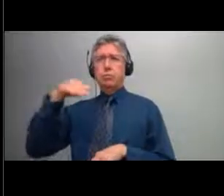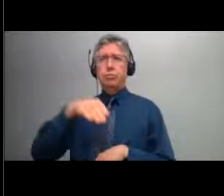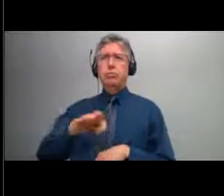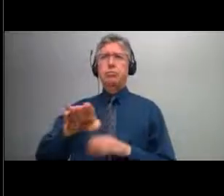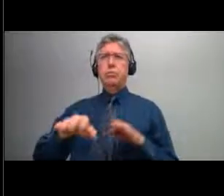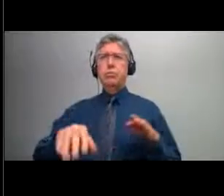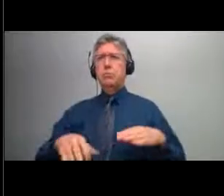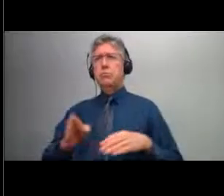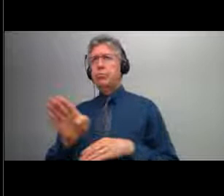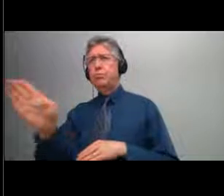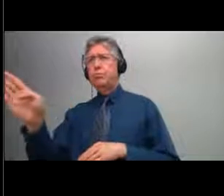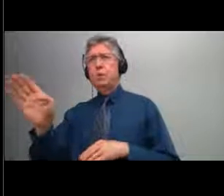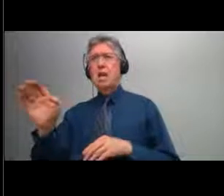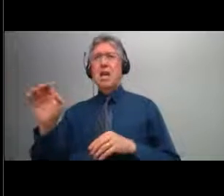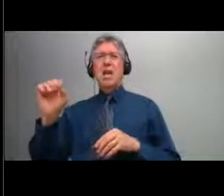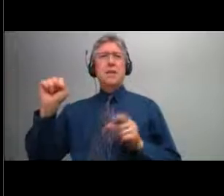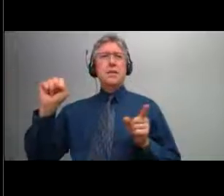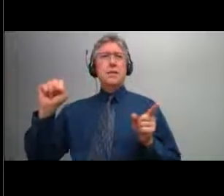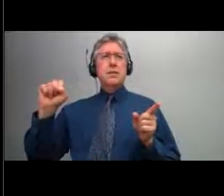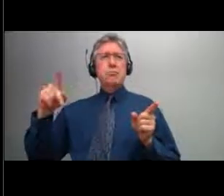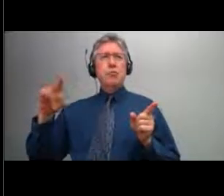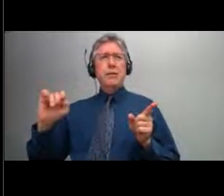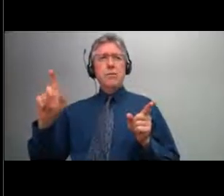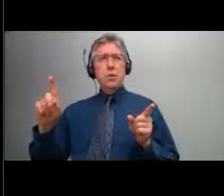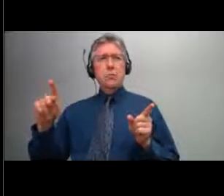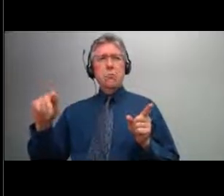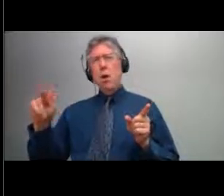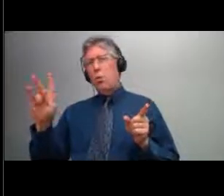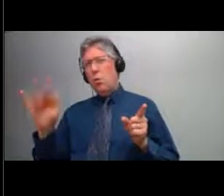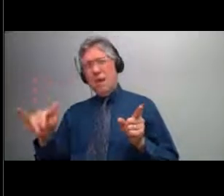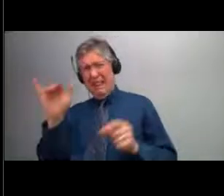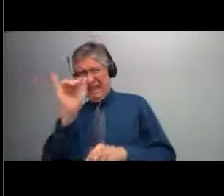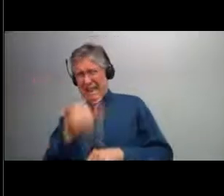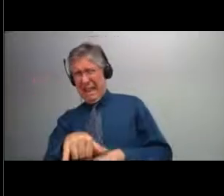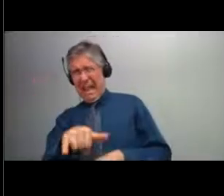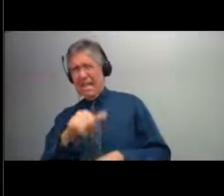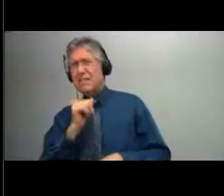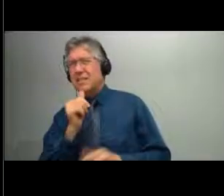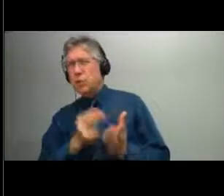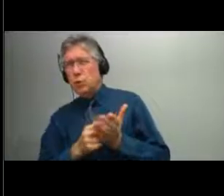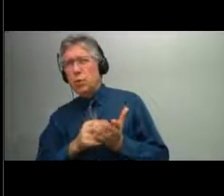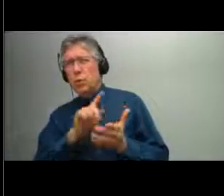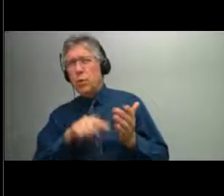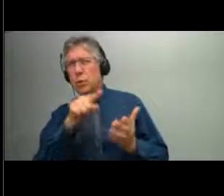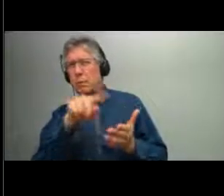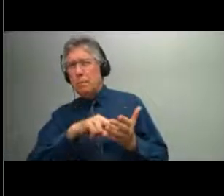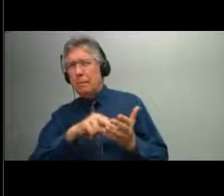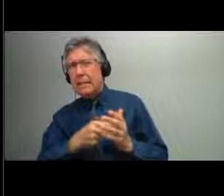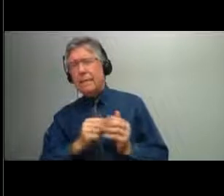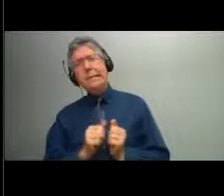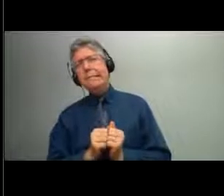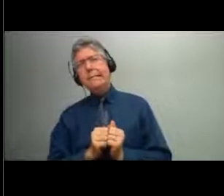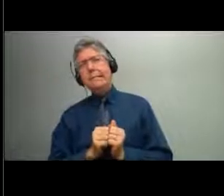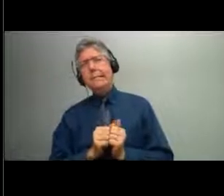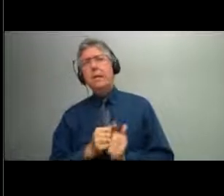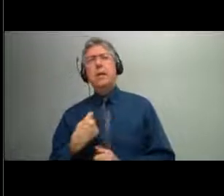Franconia-Springfield Parkway. And I'm not sure you're referring to those. Those are not something that we're